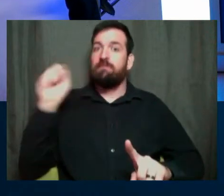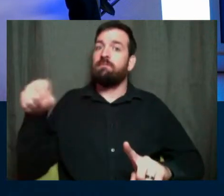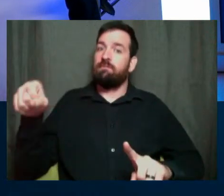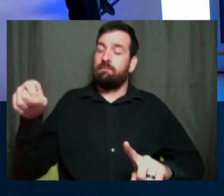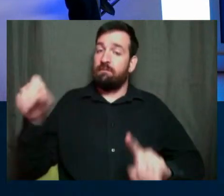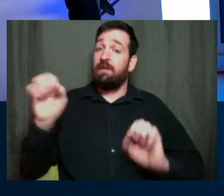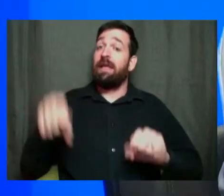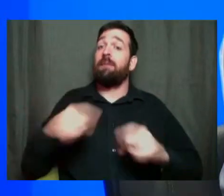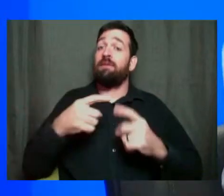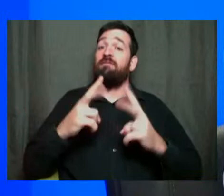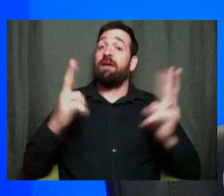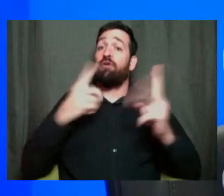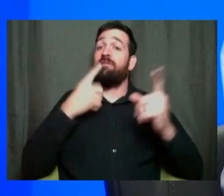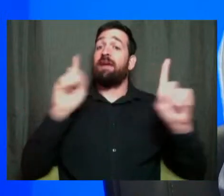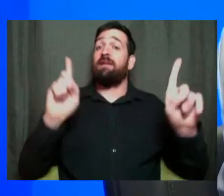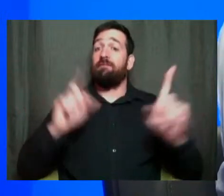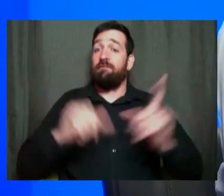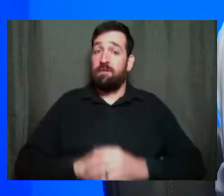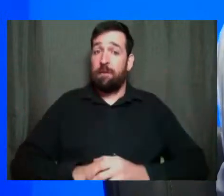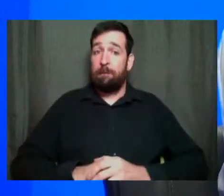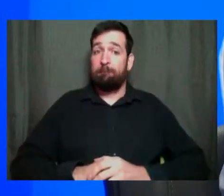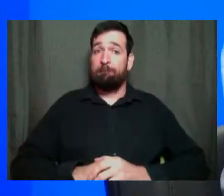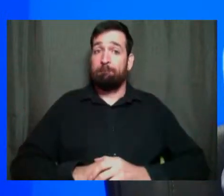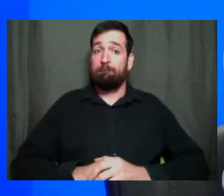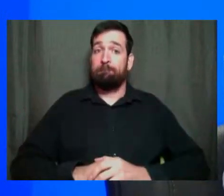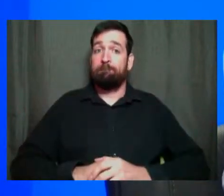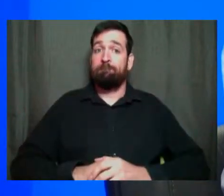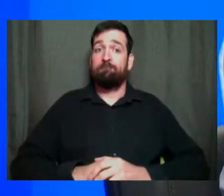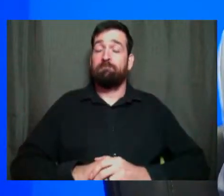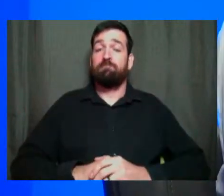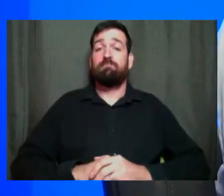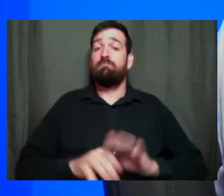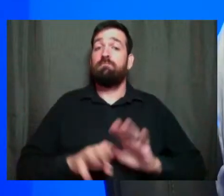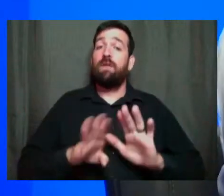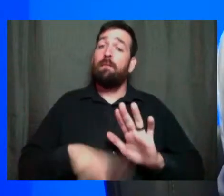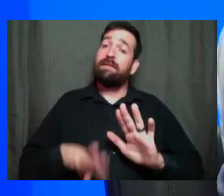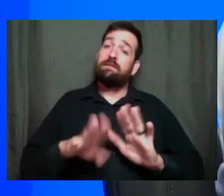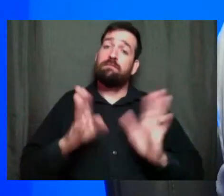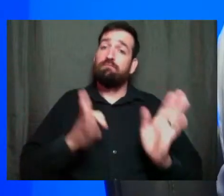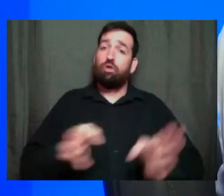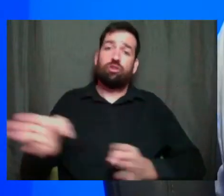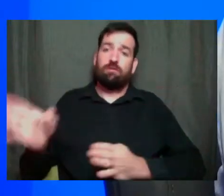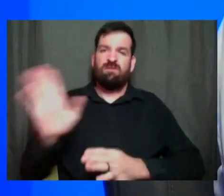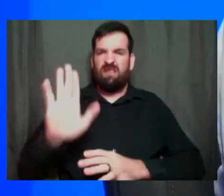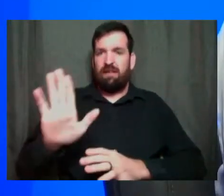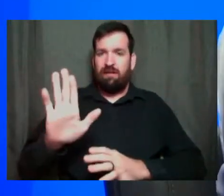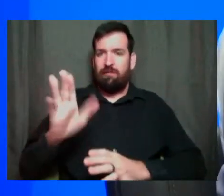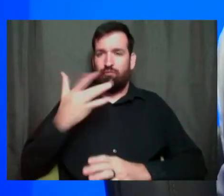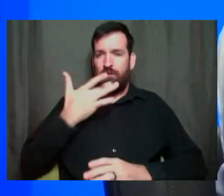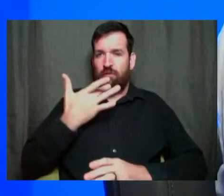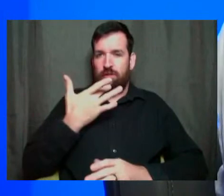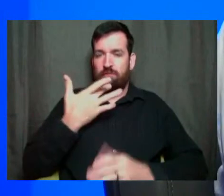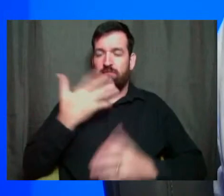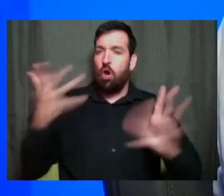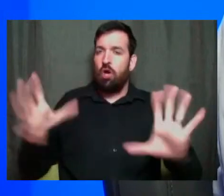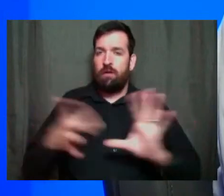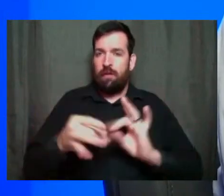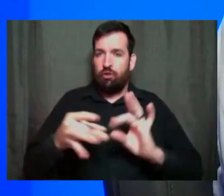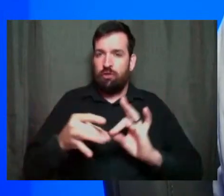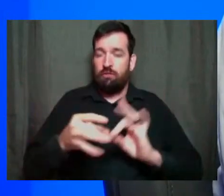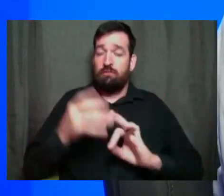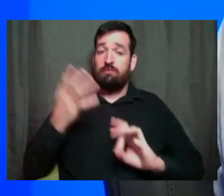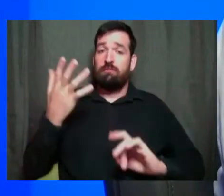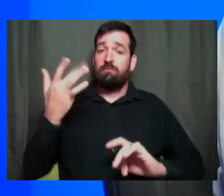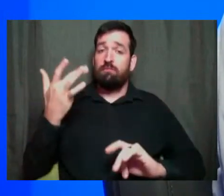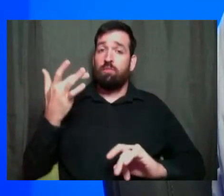effective. It's basically the patient or individual's preference. It's kind of interesting because I already mentioned the reason they started putting this foam